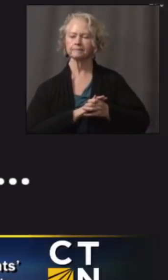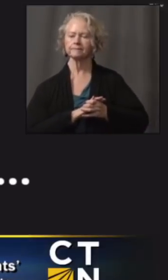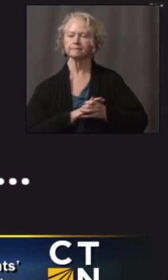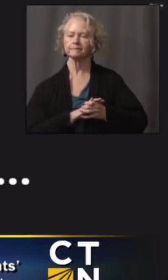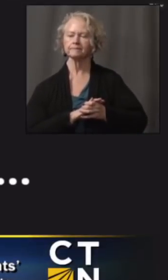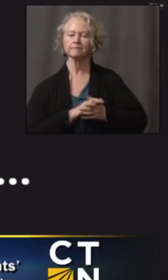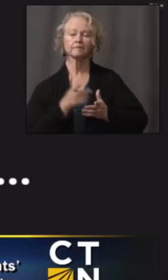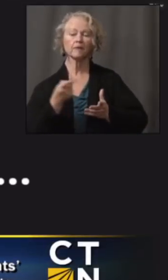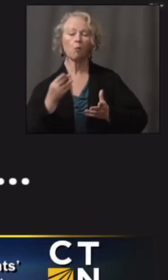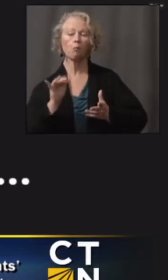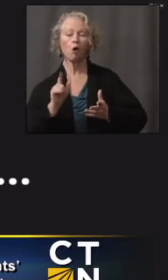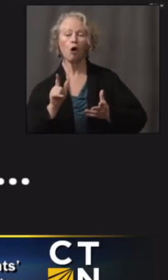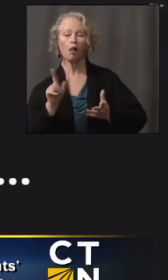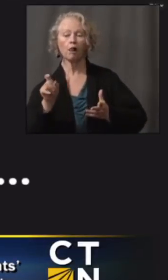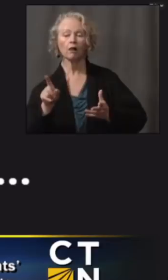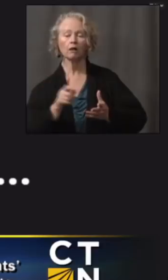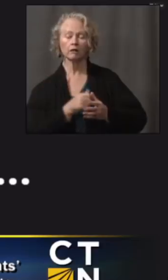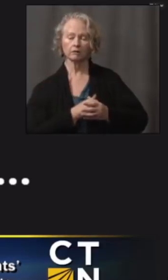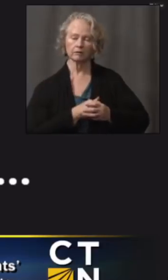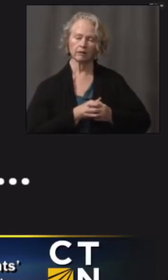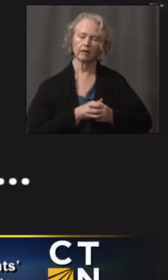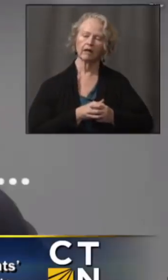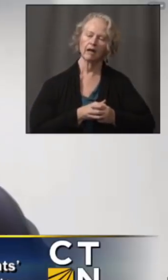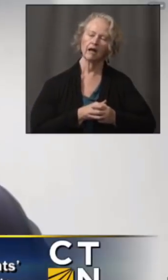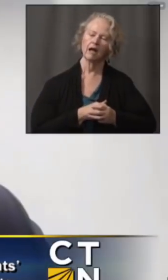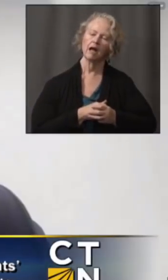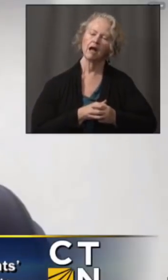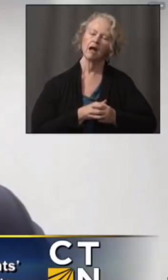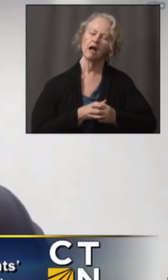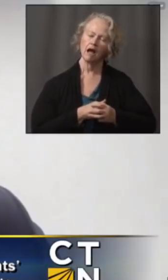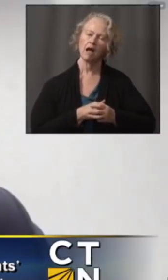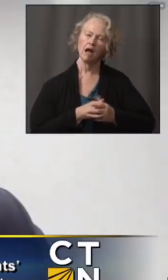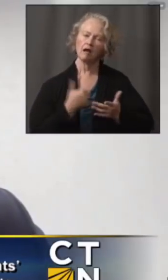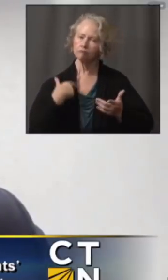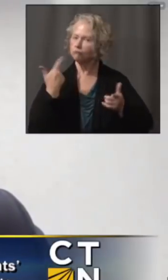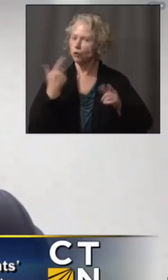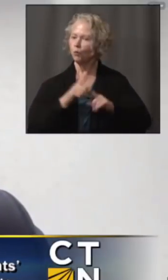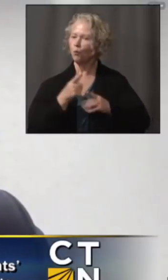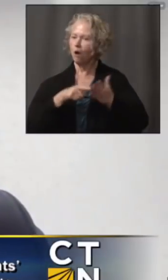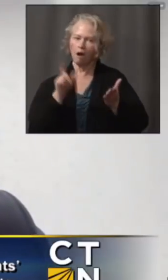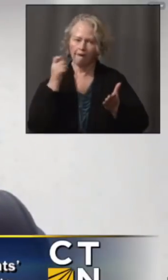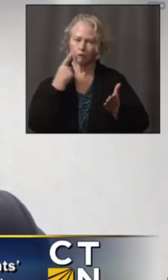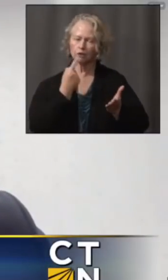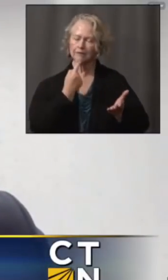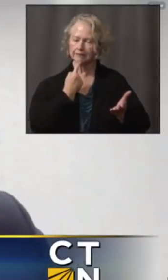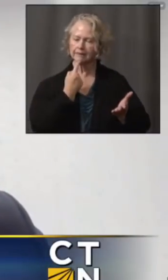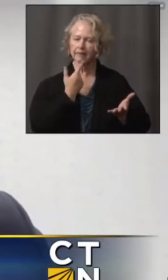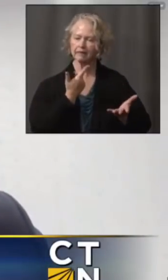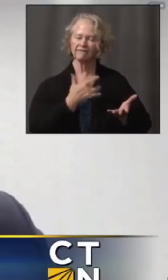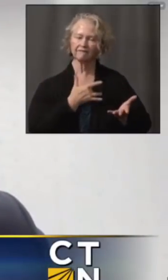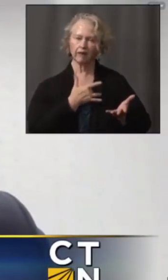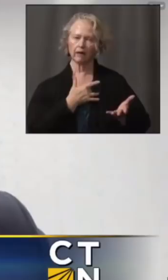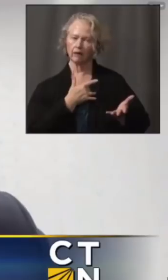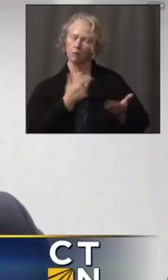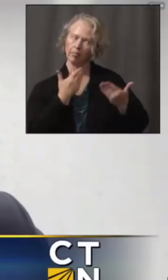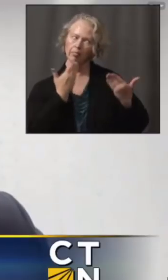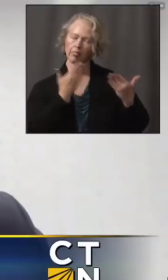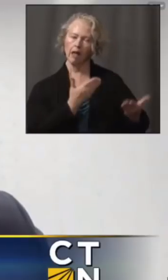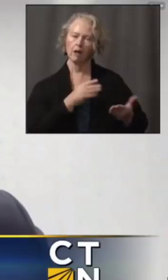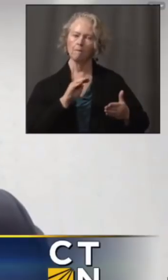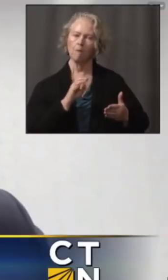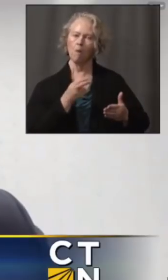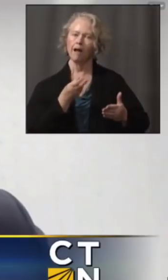Paul, any other changes? Yeah, I would say that as the governor stated, we thank Mohegan Sun and Mohegan Tribe,